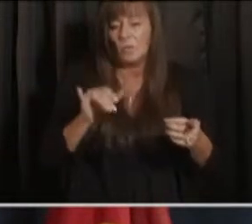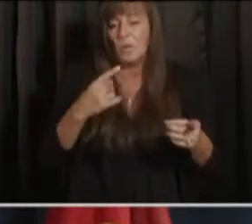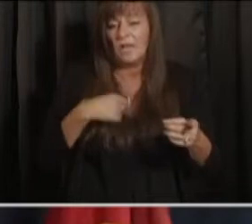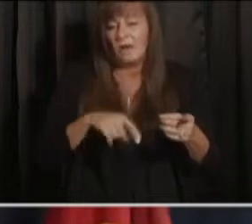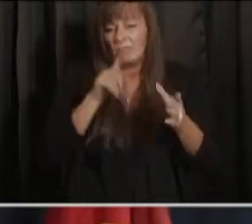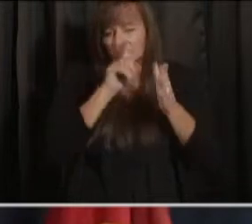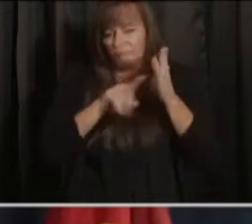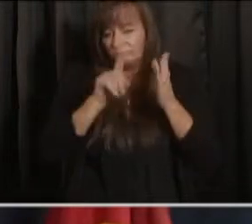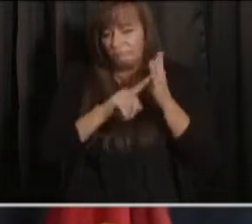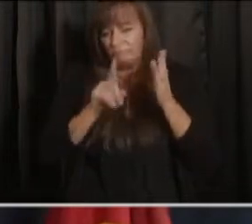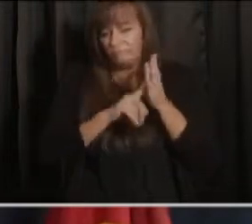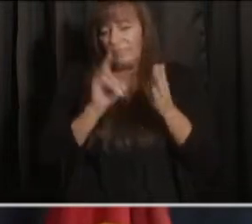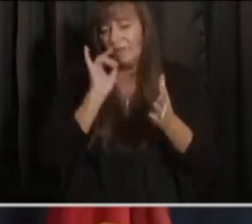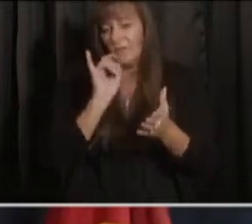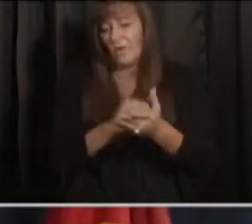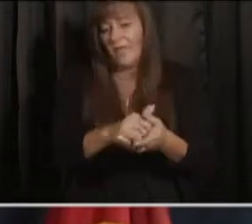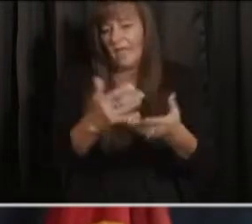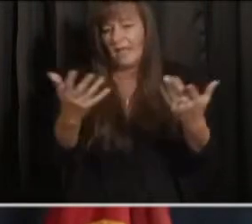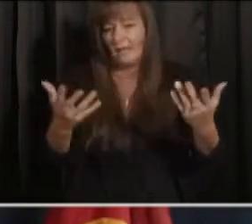changes.